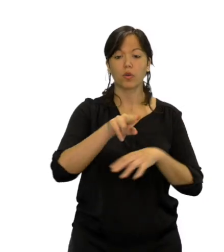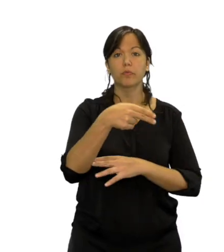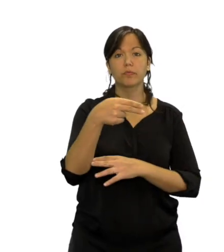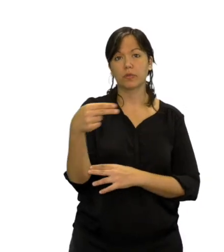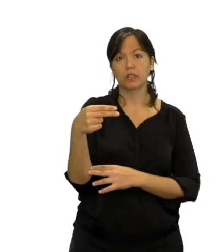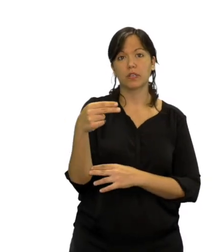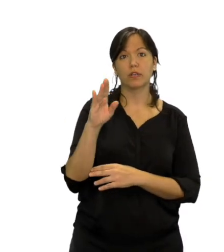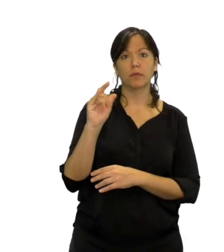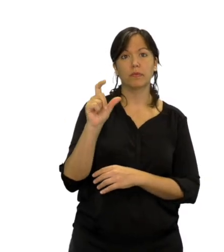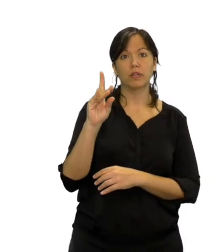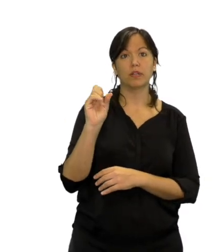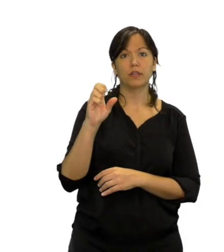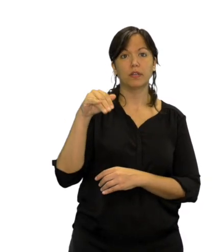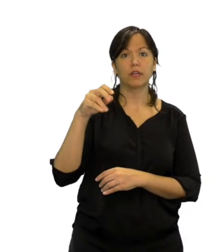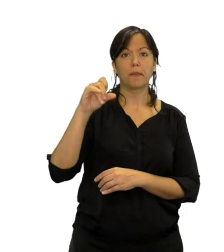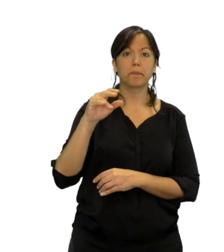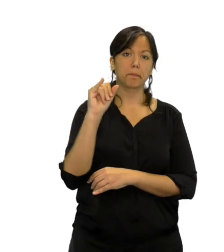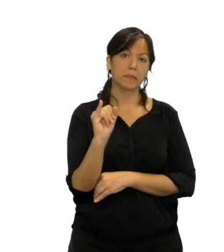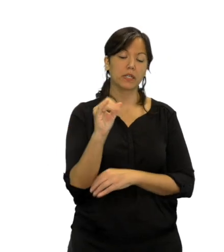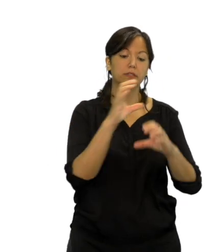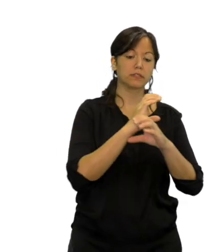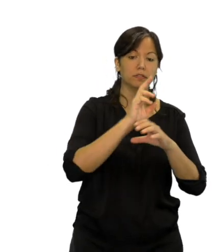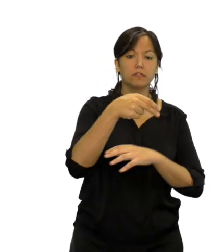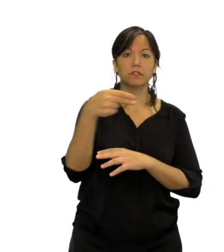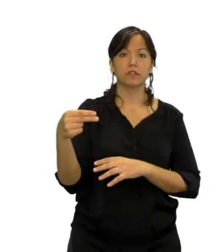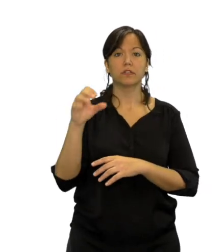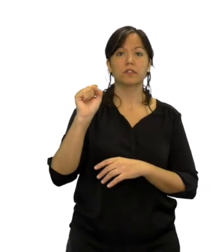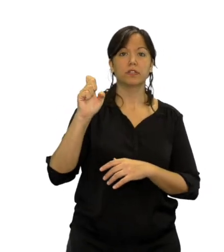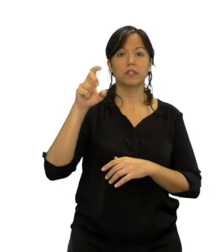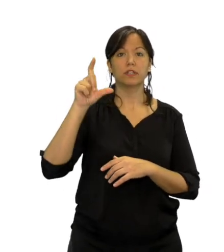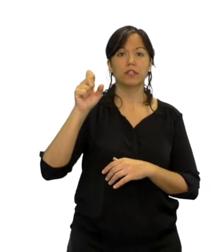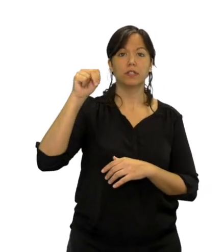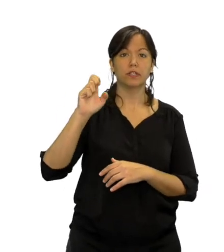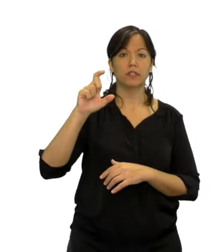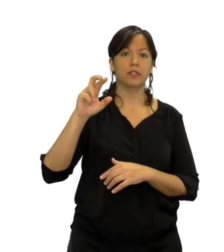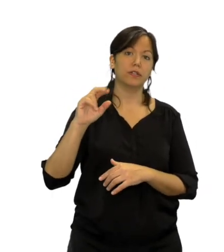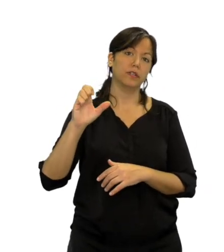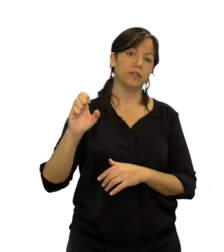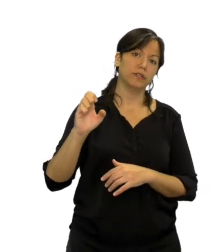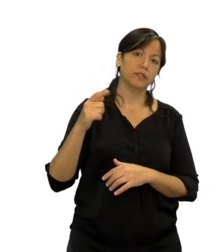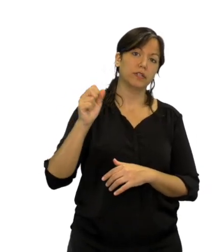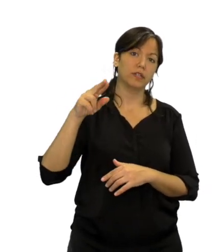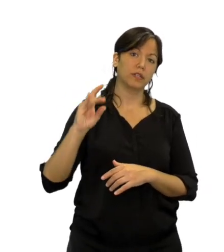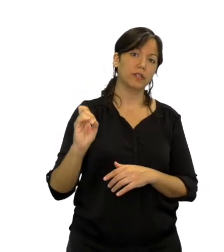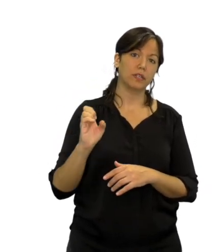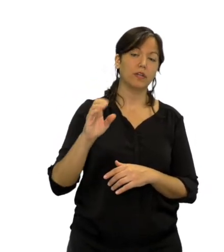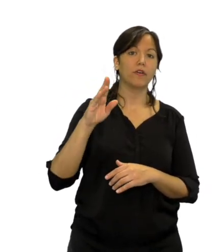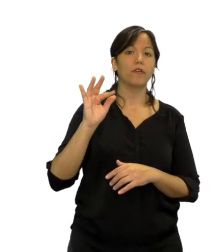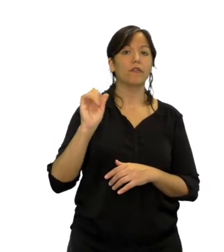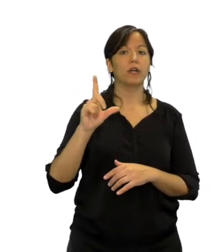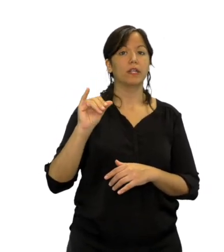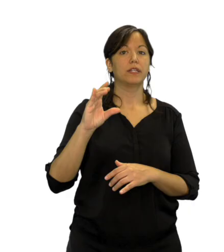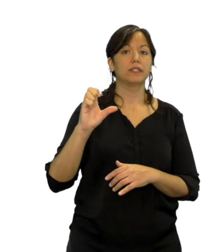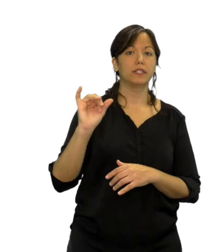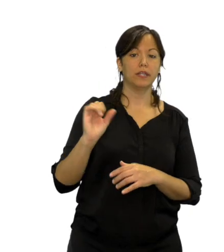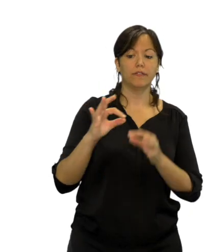Silene vulgaris. Common name, bladder campion. Scientific name, Silene vulgaris. It